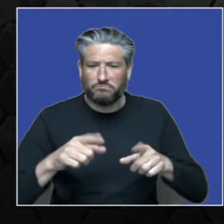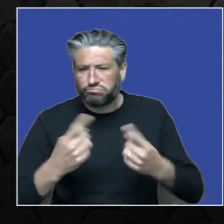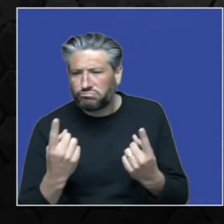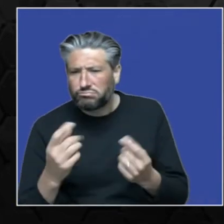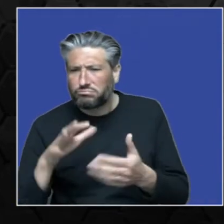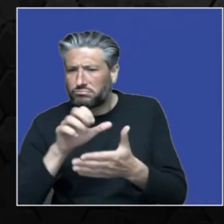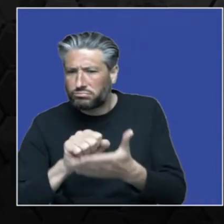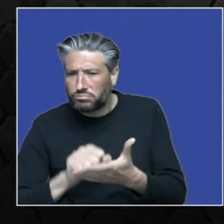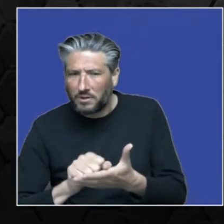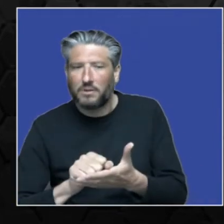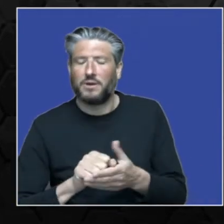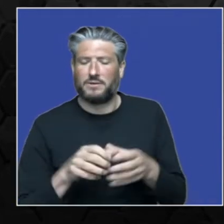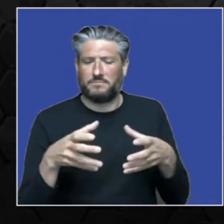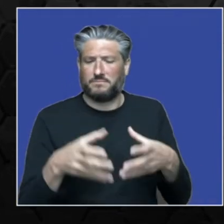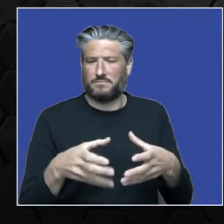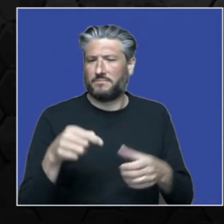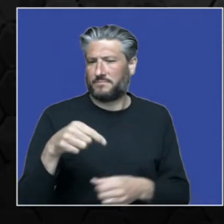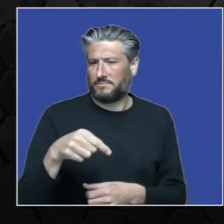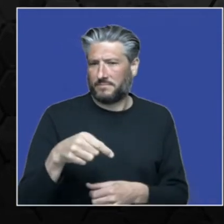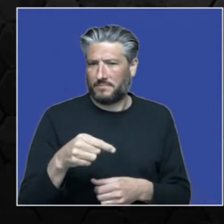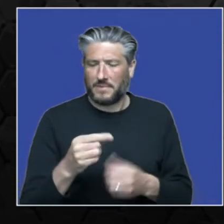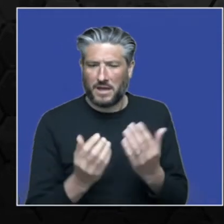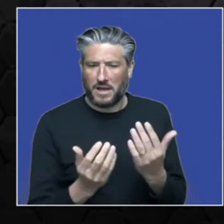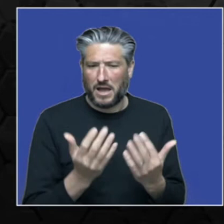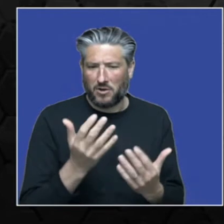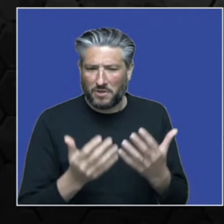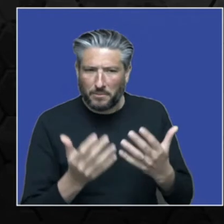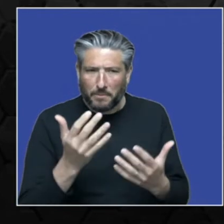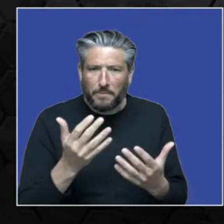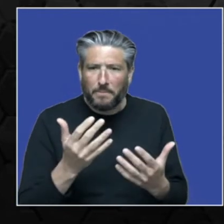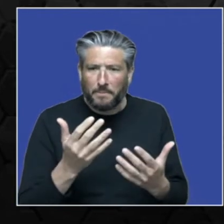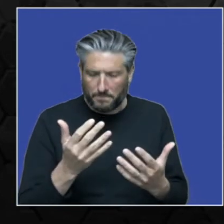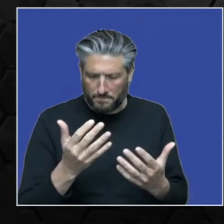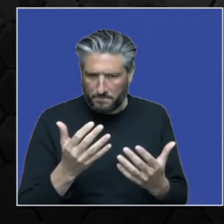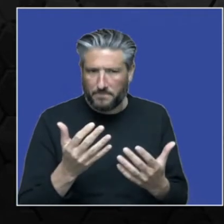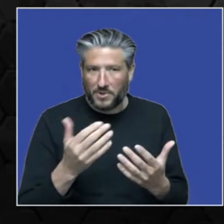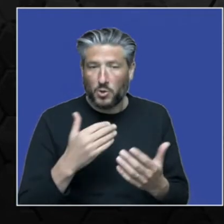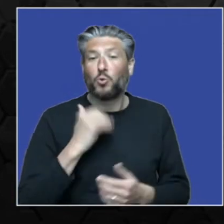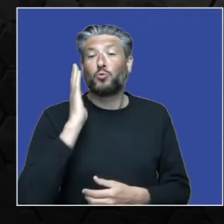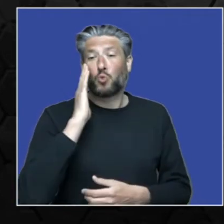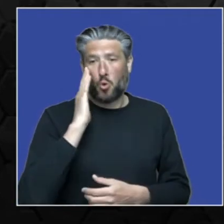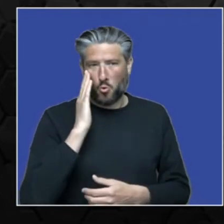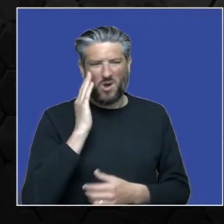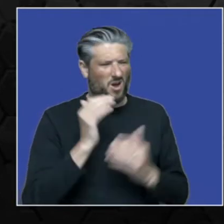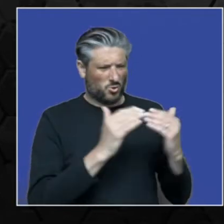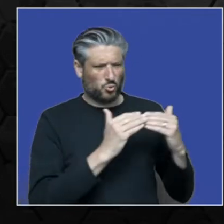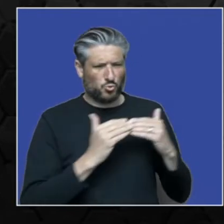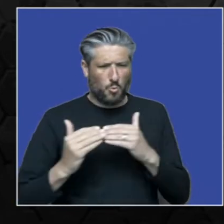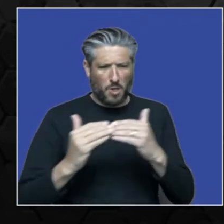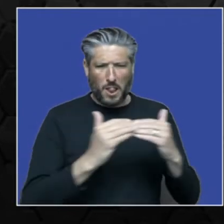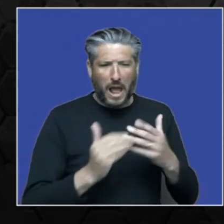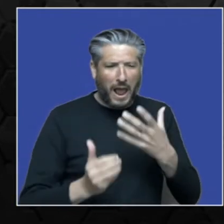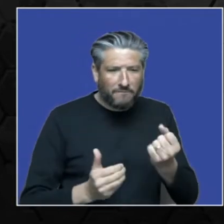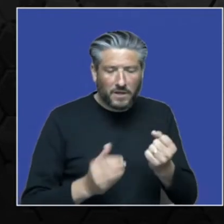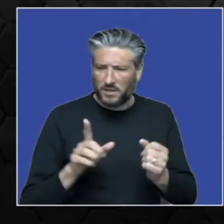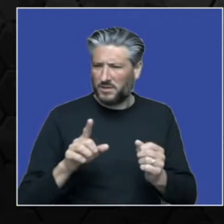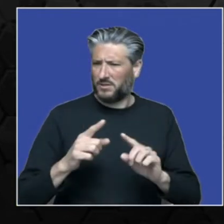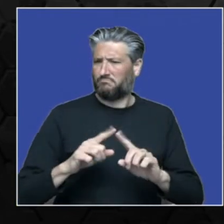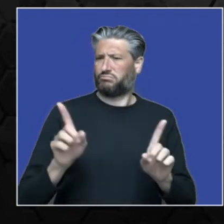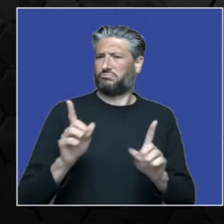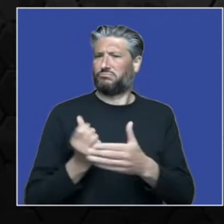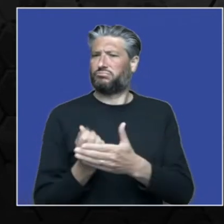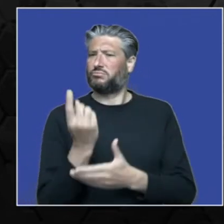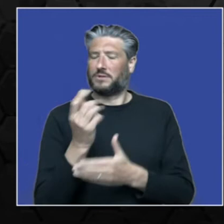the defined parameter for what is normal. Predict value regression algorithm predicts